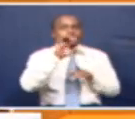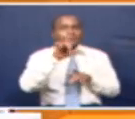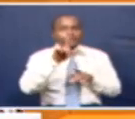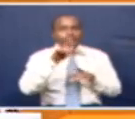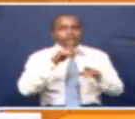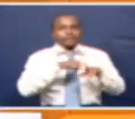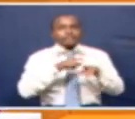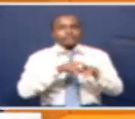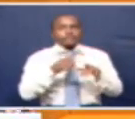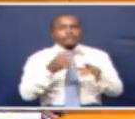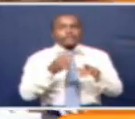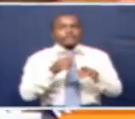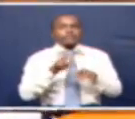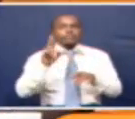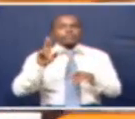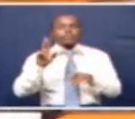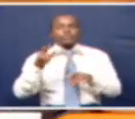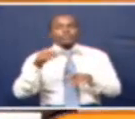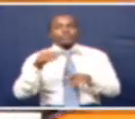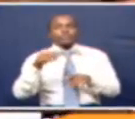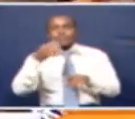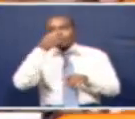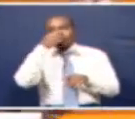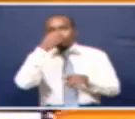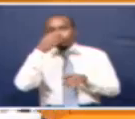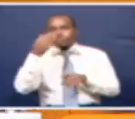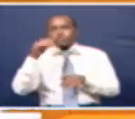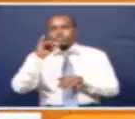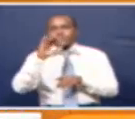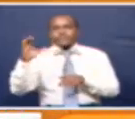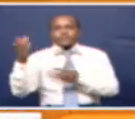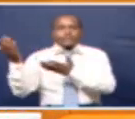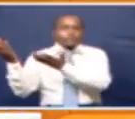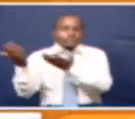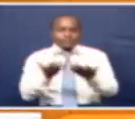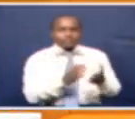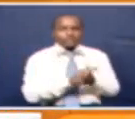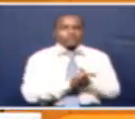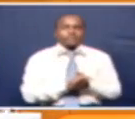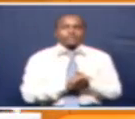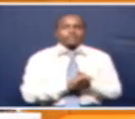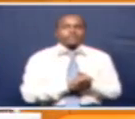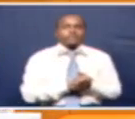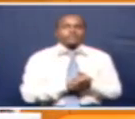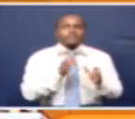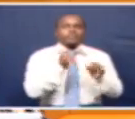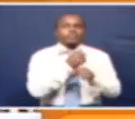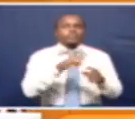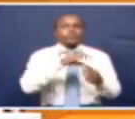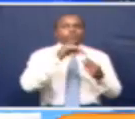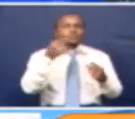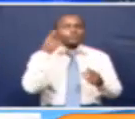were coming from the Hague, there were received but there was by a their big supporters. Deal. There was a big deal. These you people, cannot choose for us.